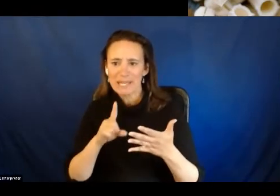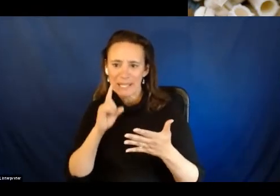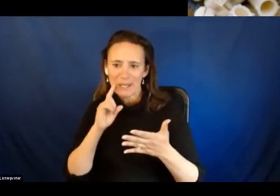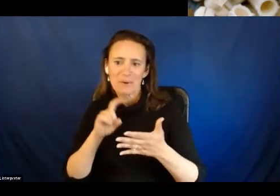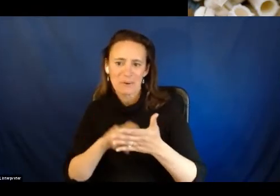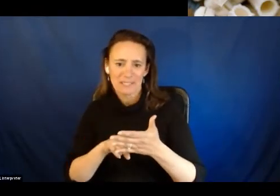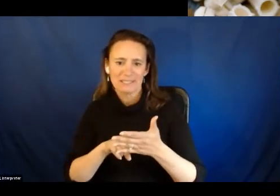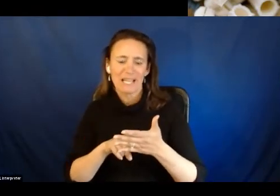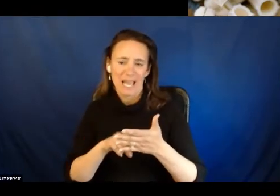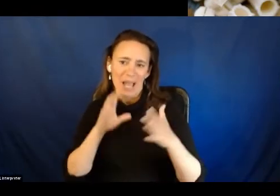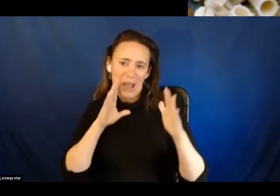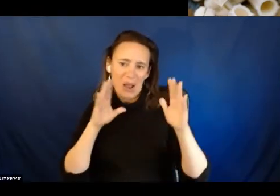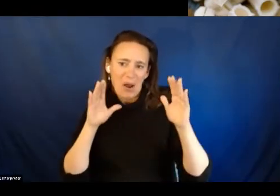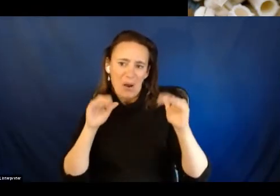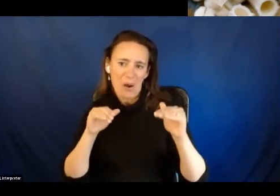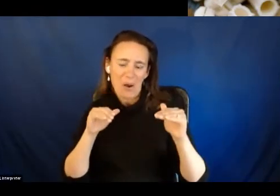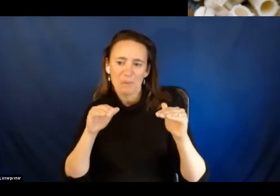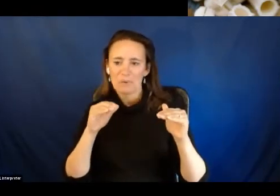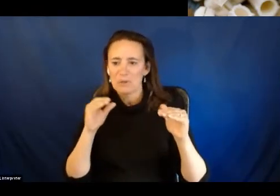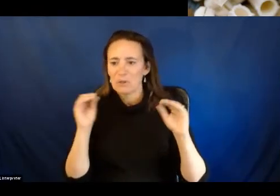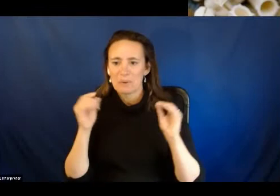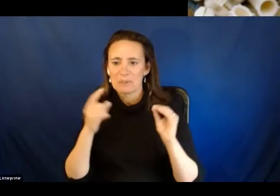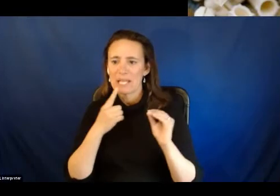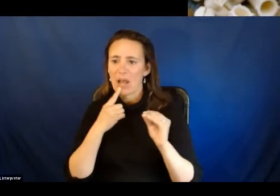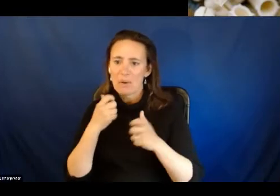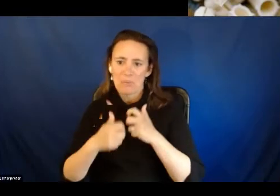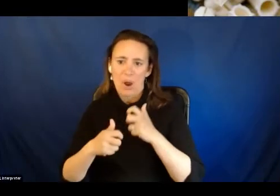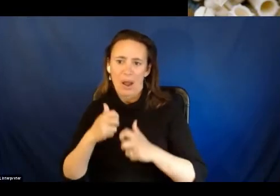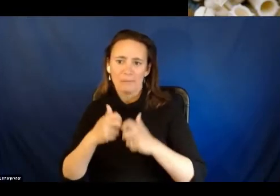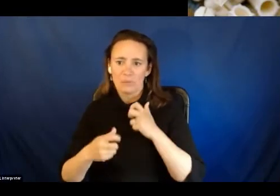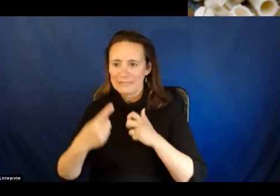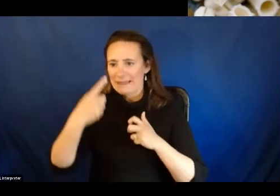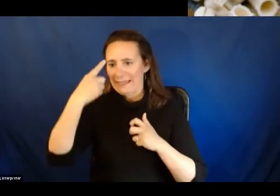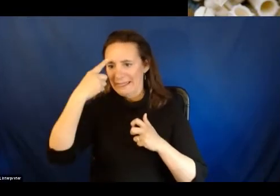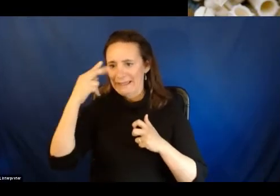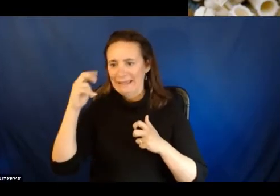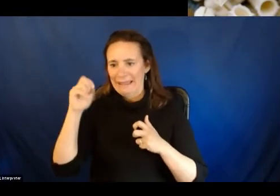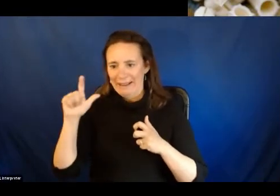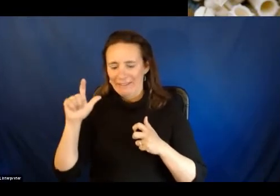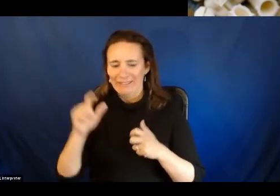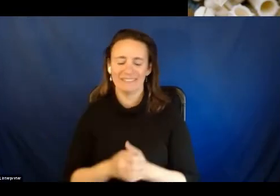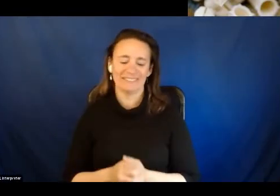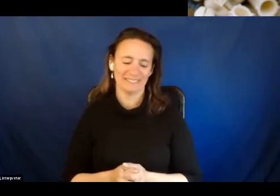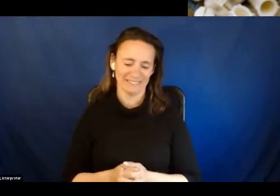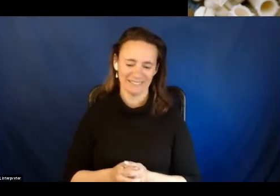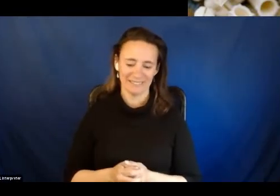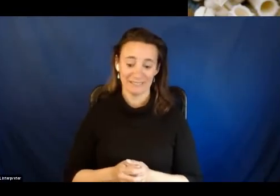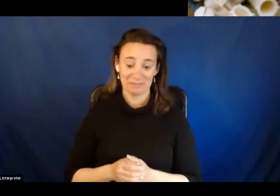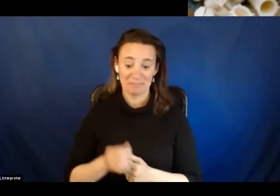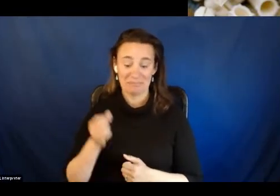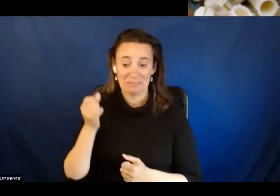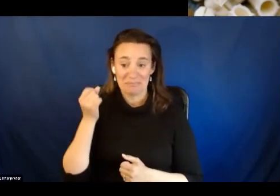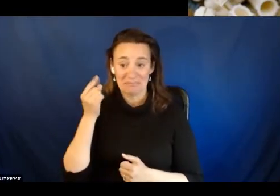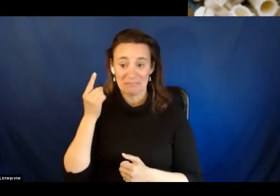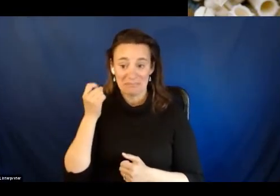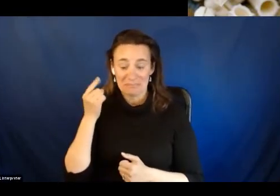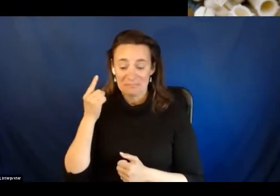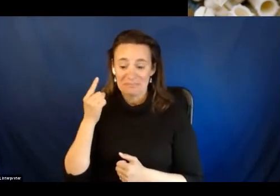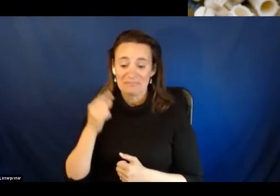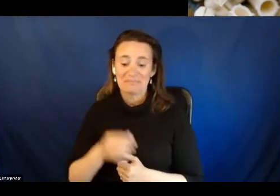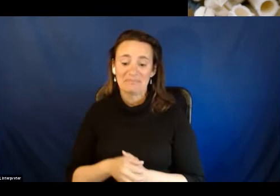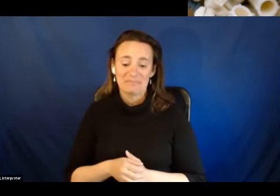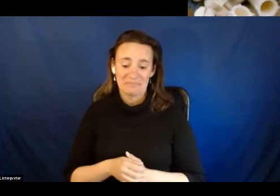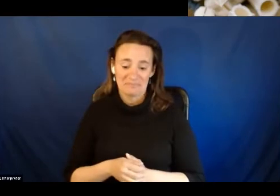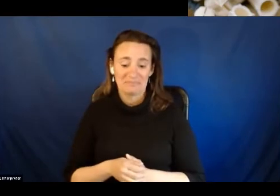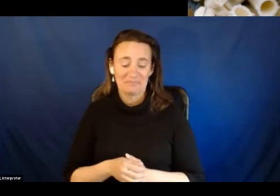really hoping that no one would say the problem in the video was the nail, right? Because as we could see, that